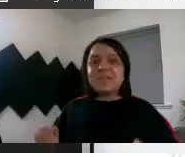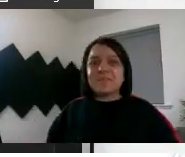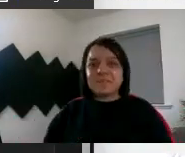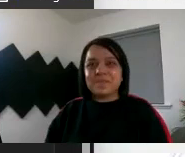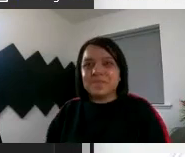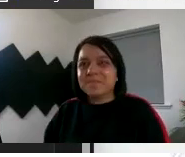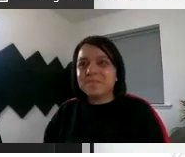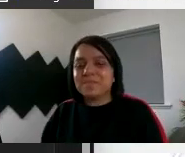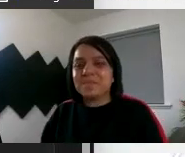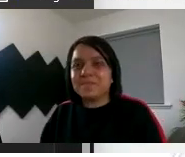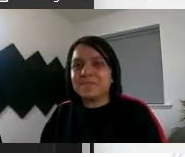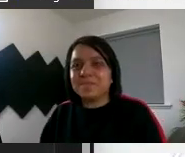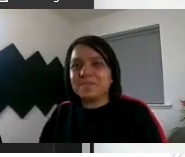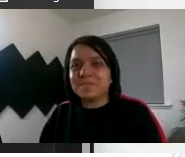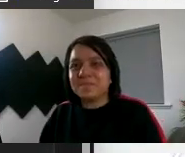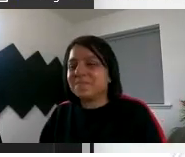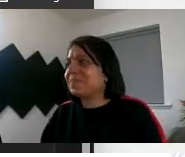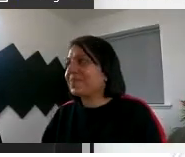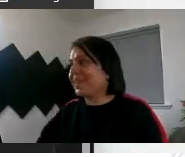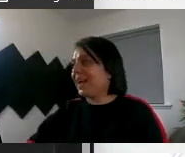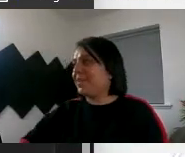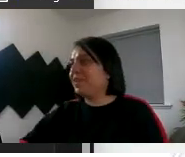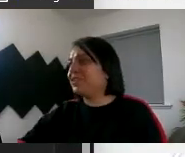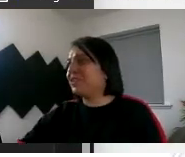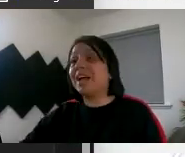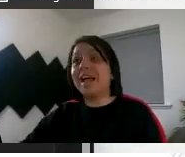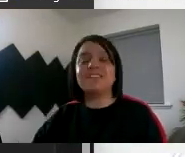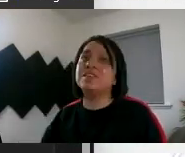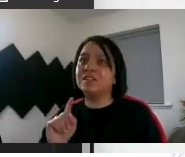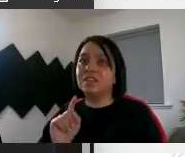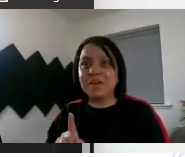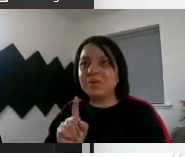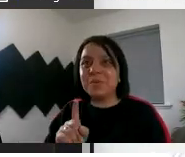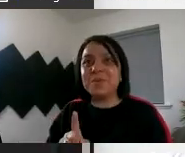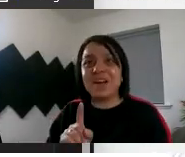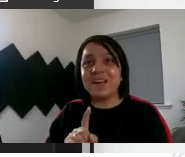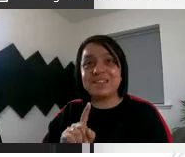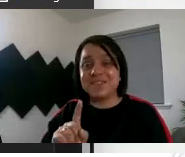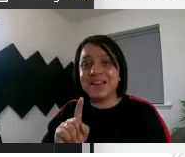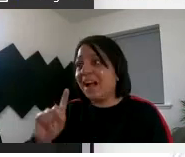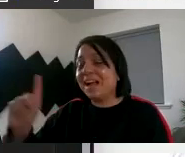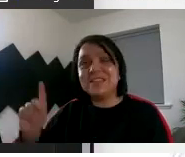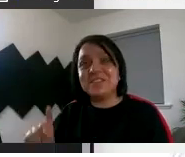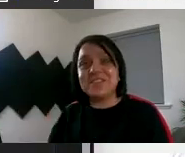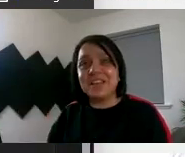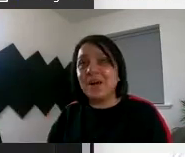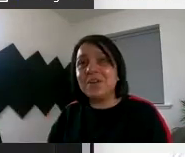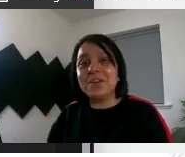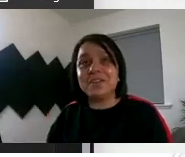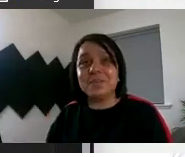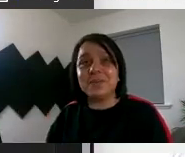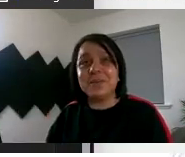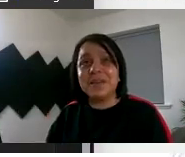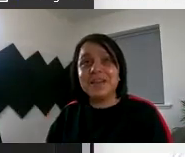What's the difference between Scotland and Ireland accent? I'm going to show you the accent. That's a very good one, because I said to the other day, oh, you